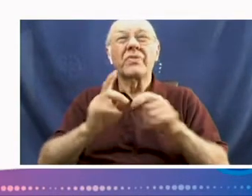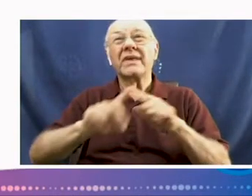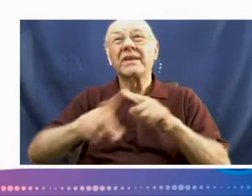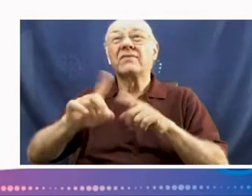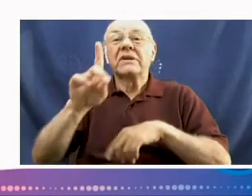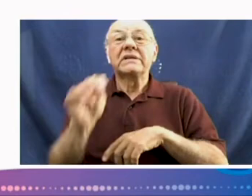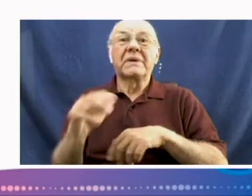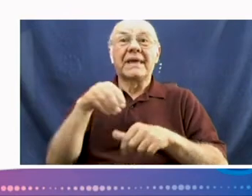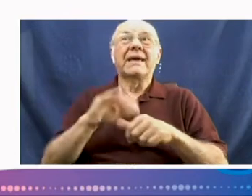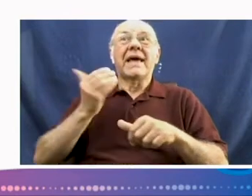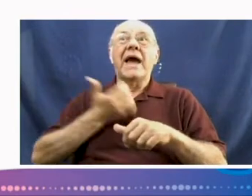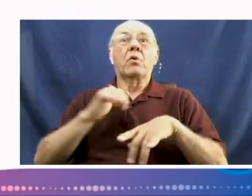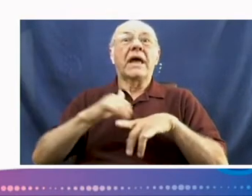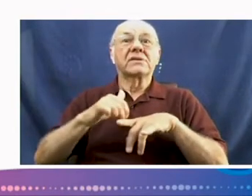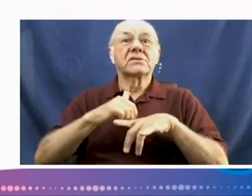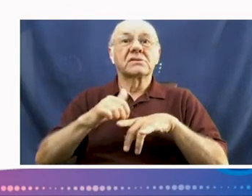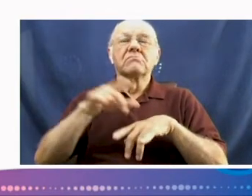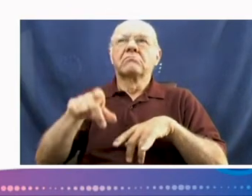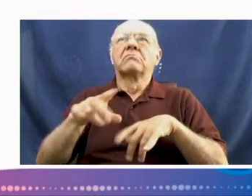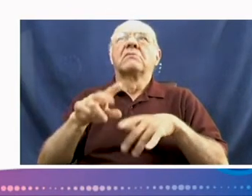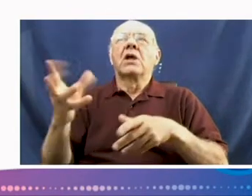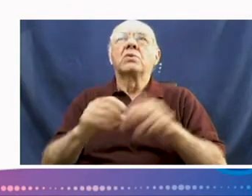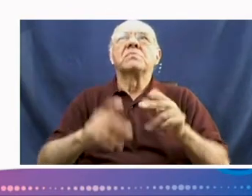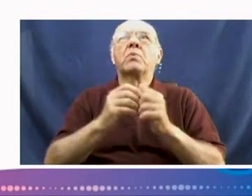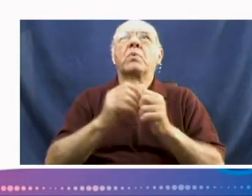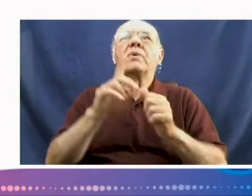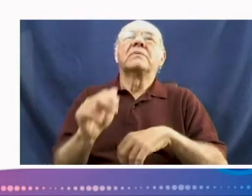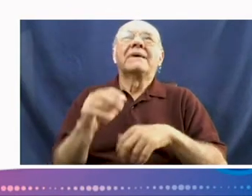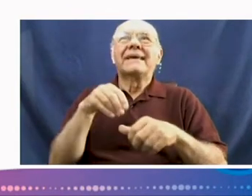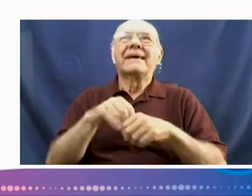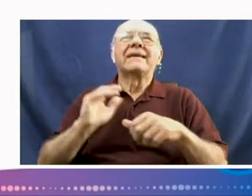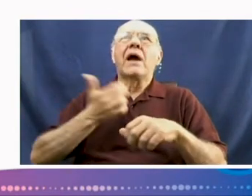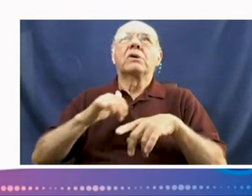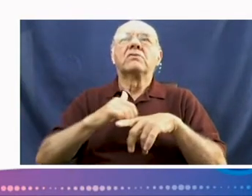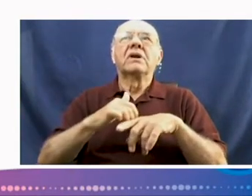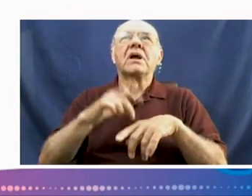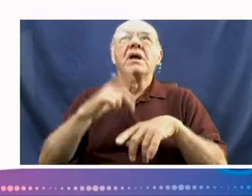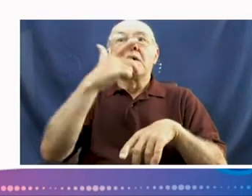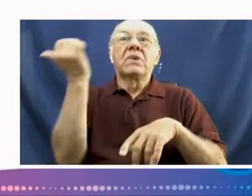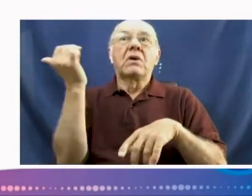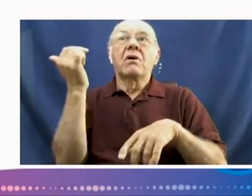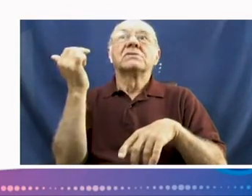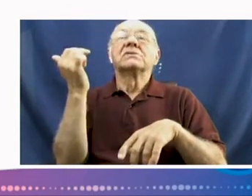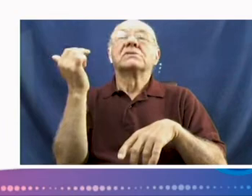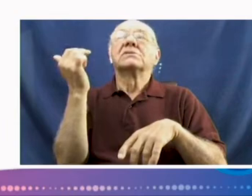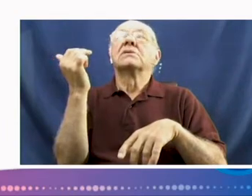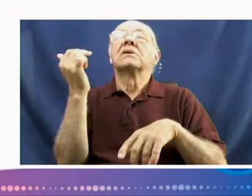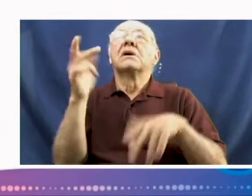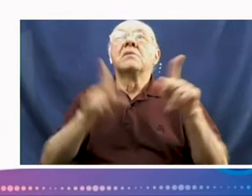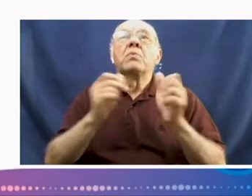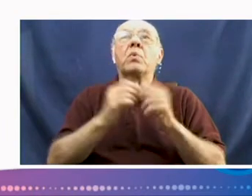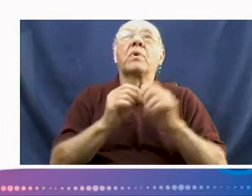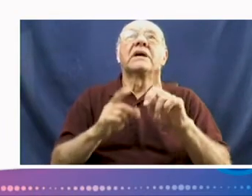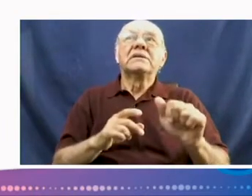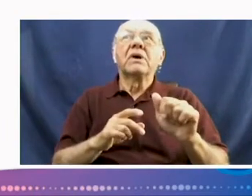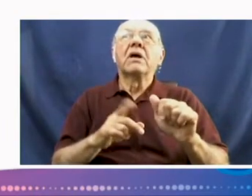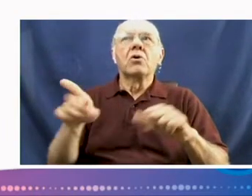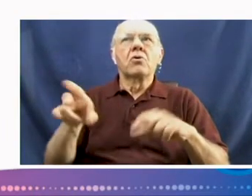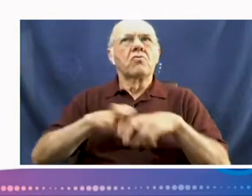exercise? We include people with disabilities in our exercises because people with disabilities ride New Jersey